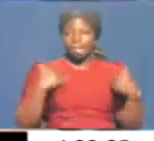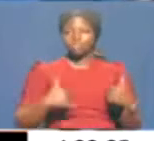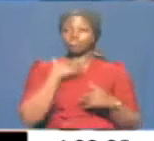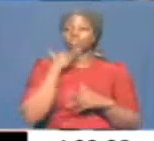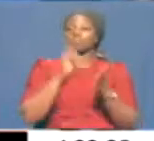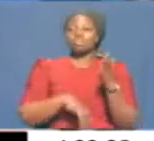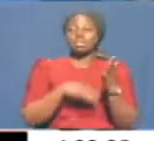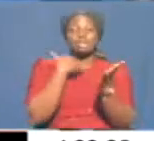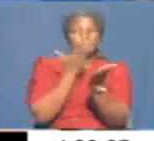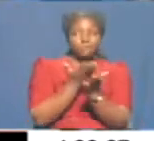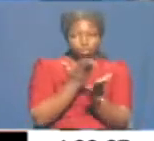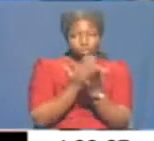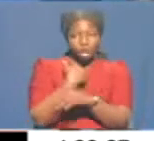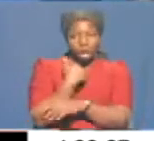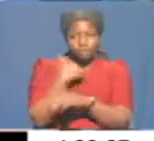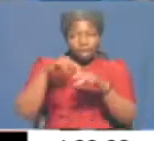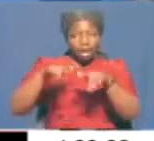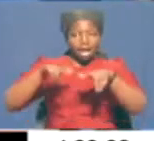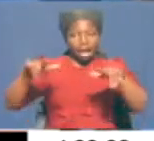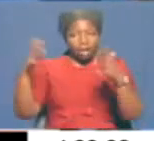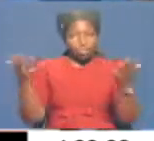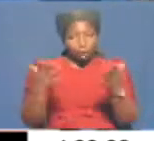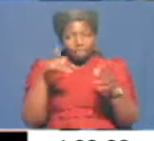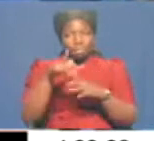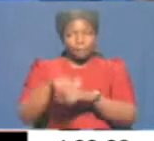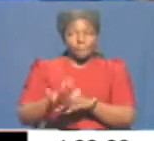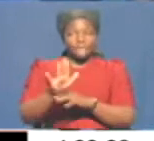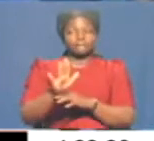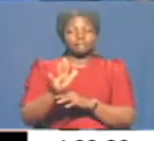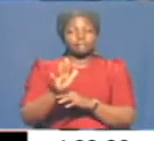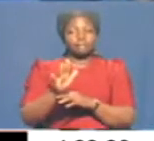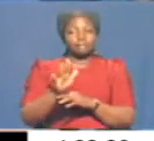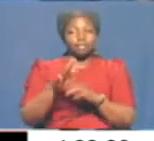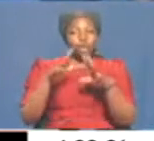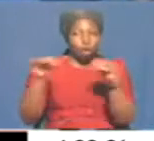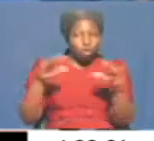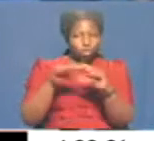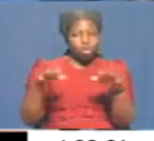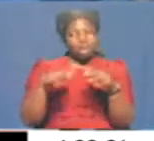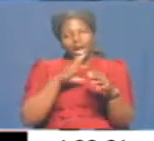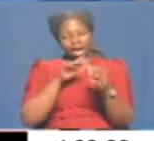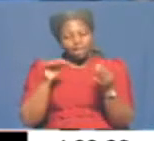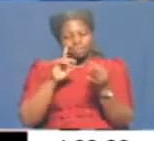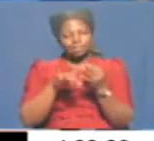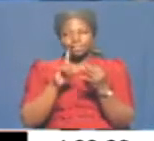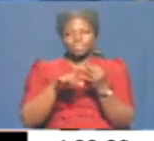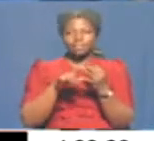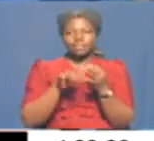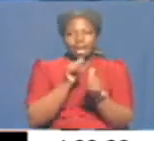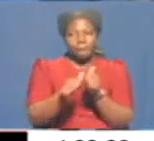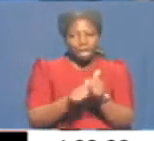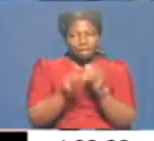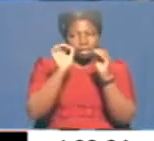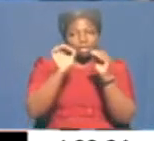hiyo mahali haitapandwa pamba wala mahindi, lakini hizo miji ziwe recognized kwa